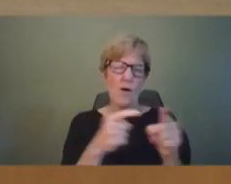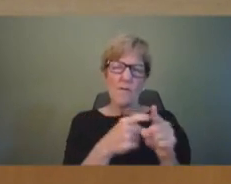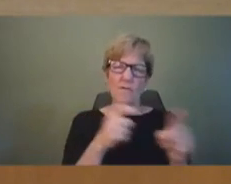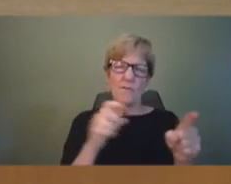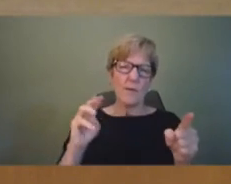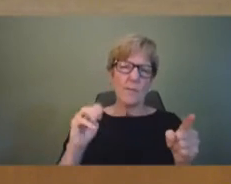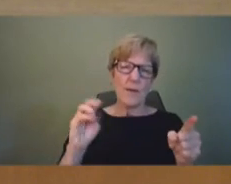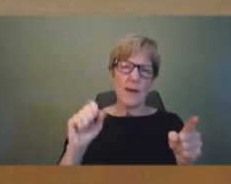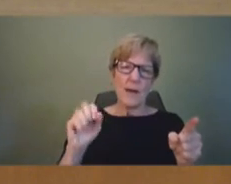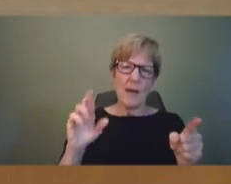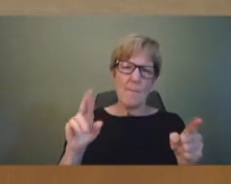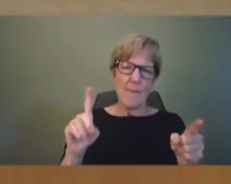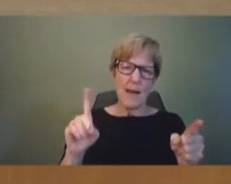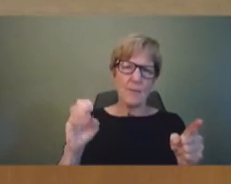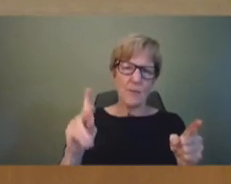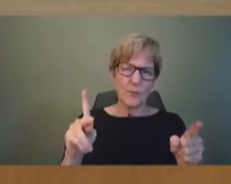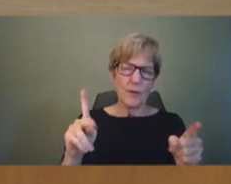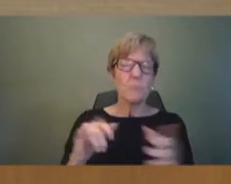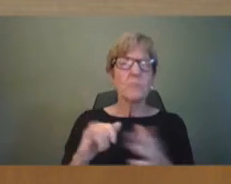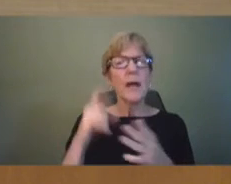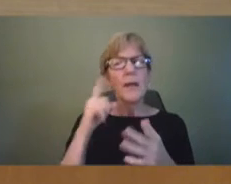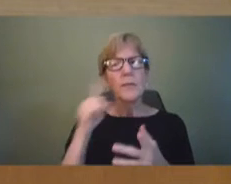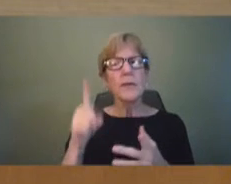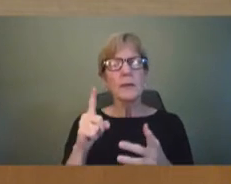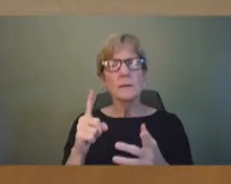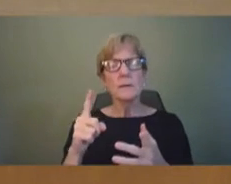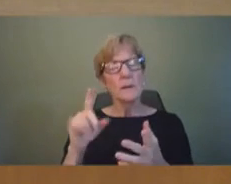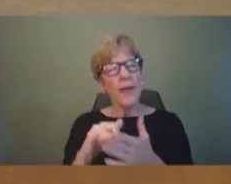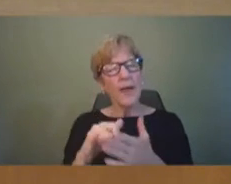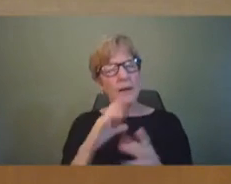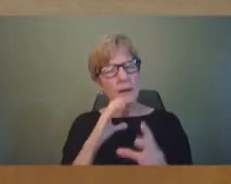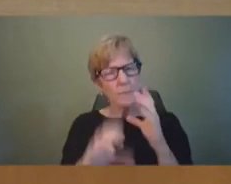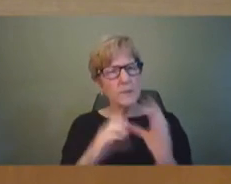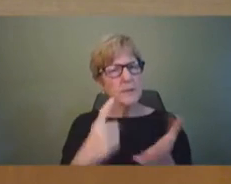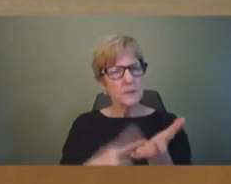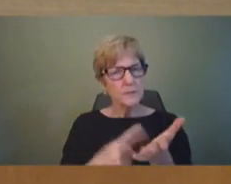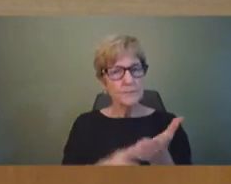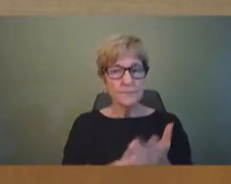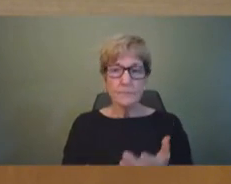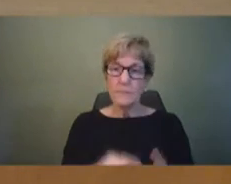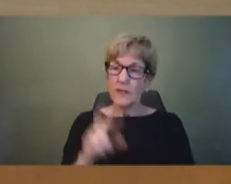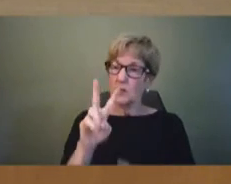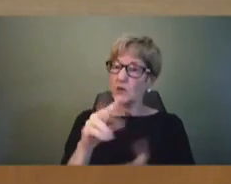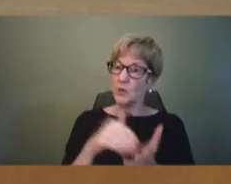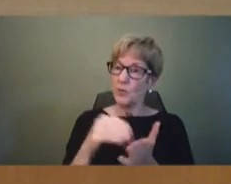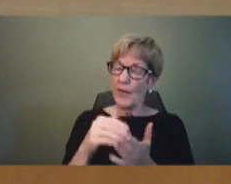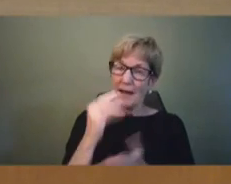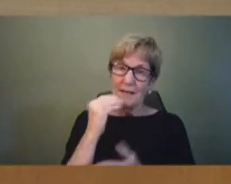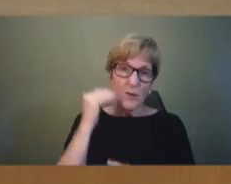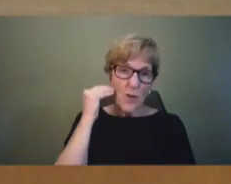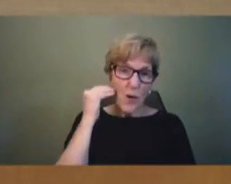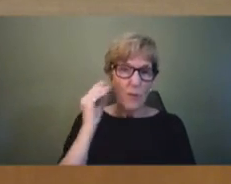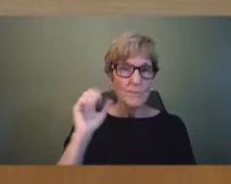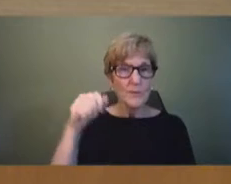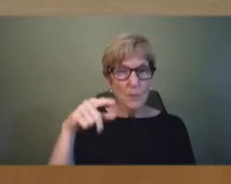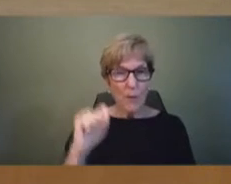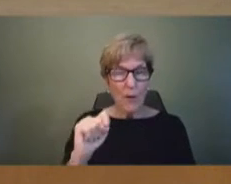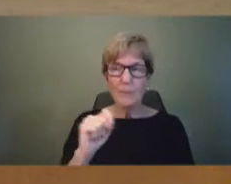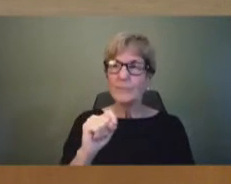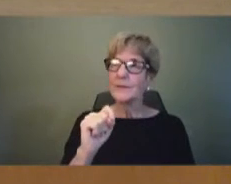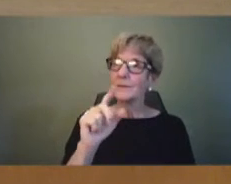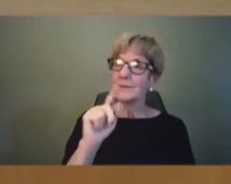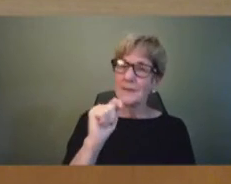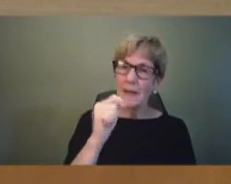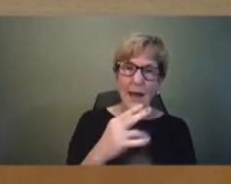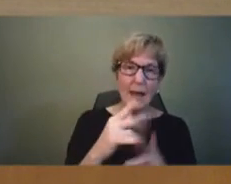like it to continue to be explored and have that conversation you have almost 2,000 units there's a lot of built-in you know need for that without